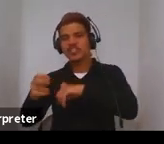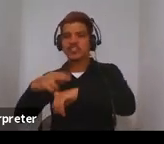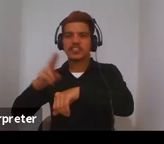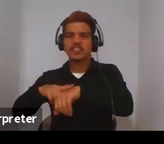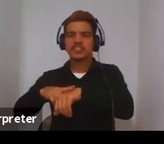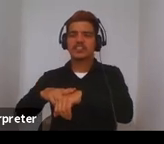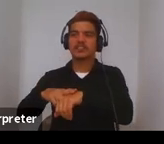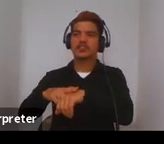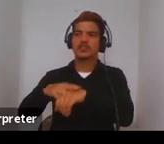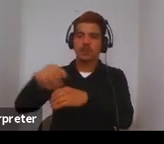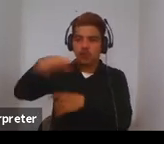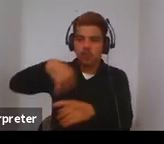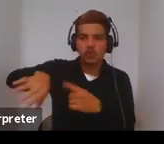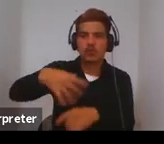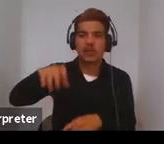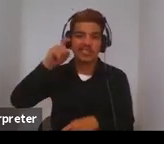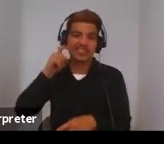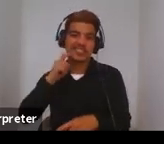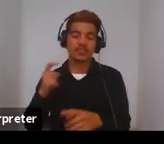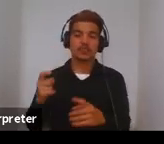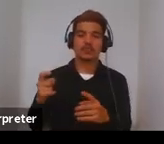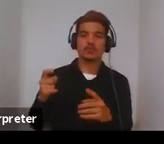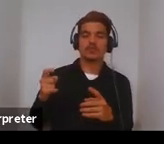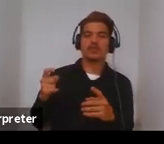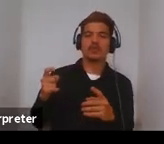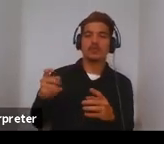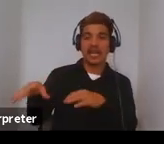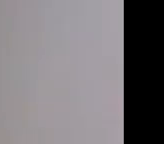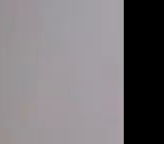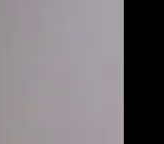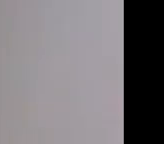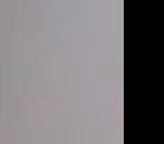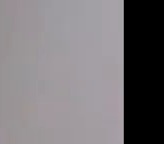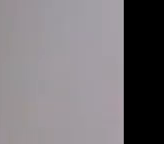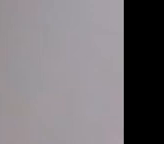around sexual activity and consent. So, 1 second.